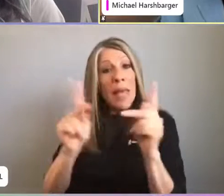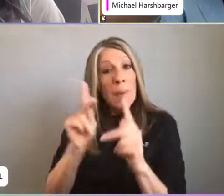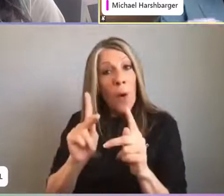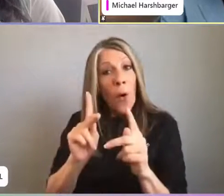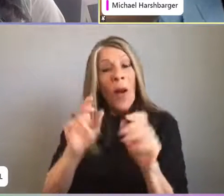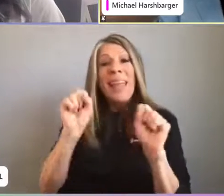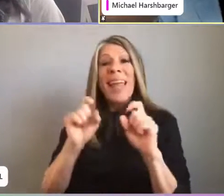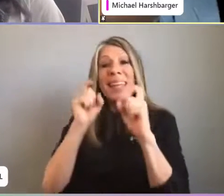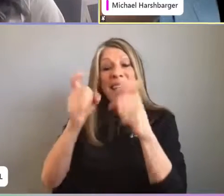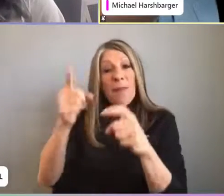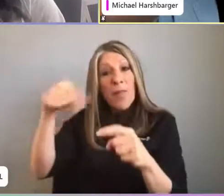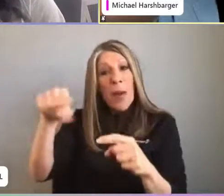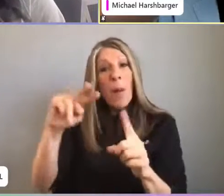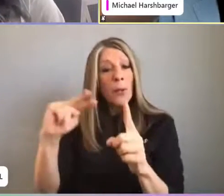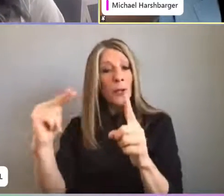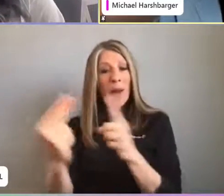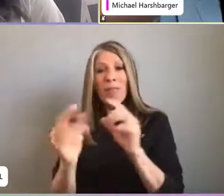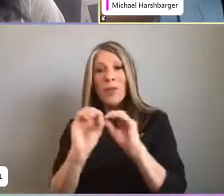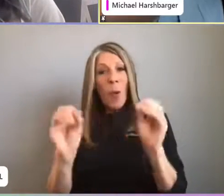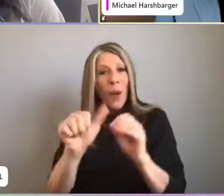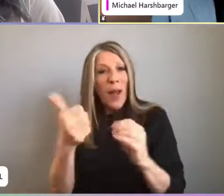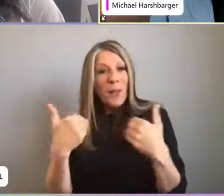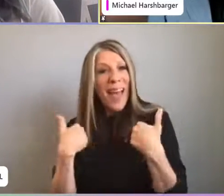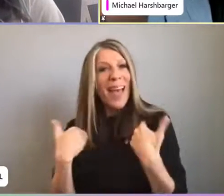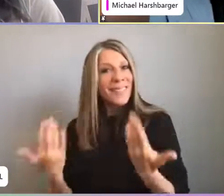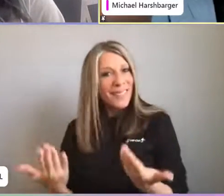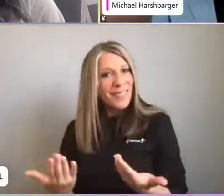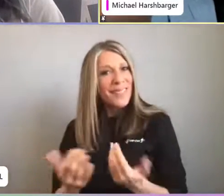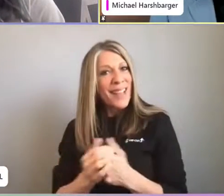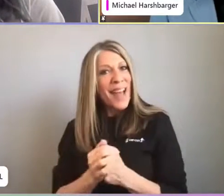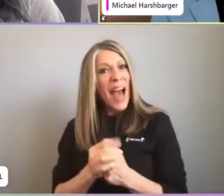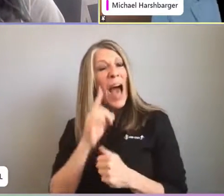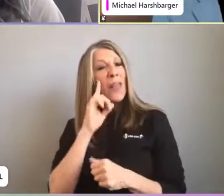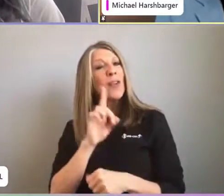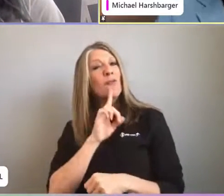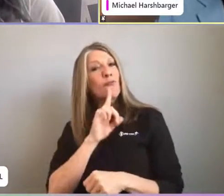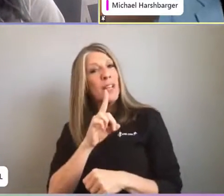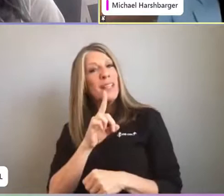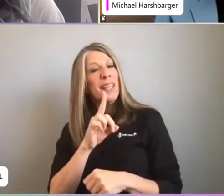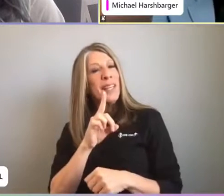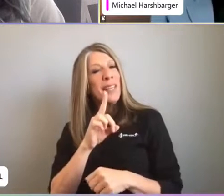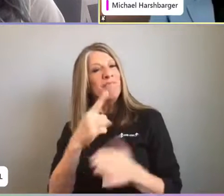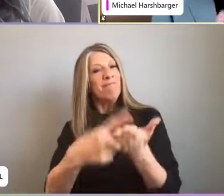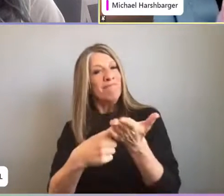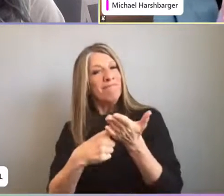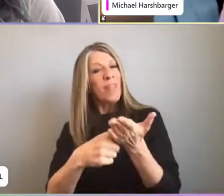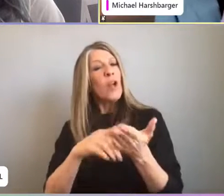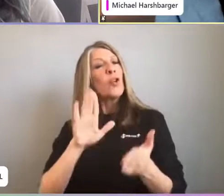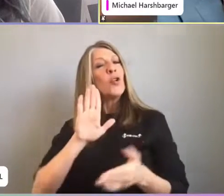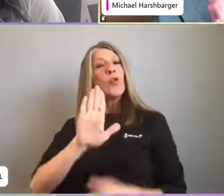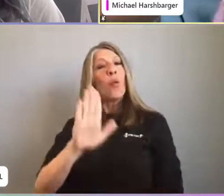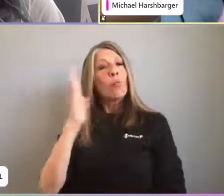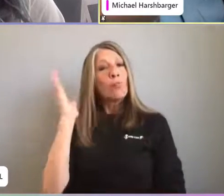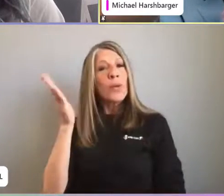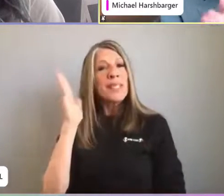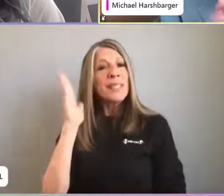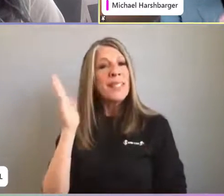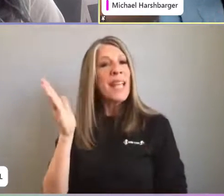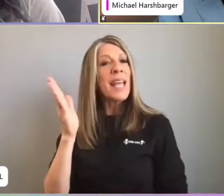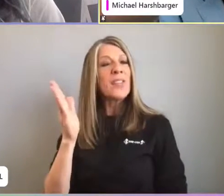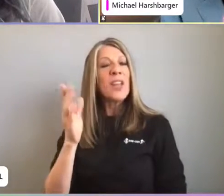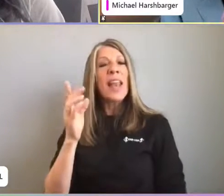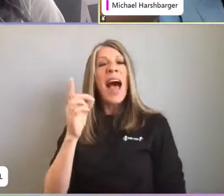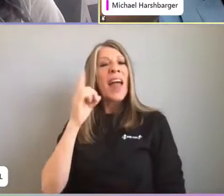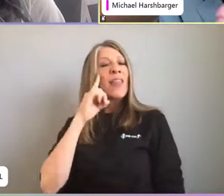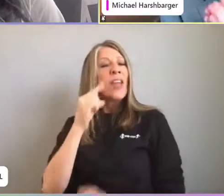a perspective that nobody else would have. And I think you brought that up, and your presentation, I think, showed